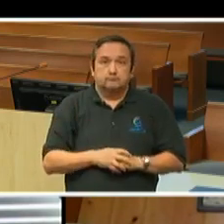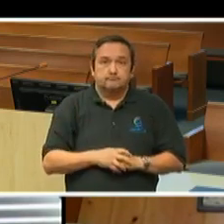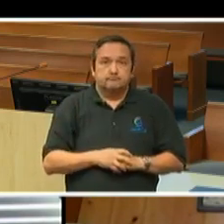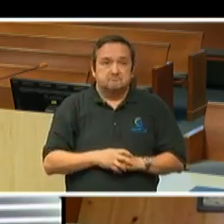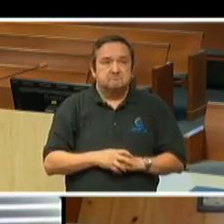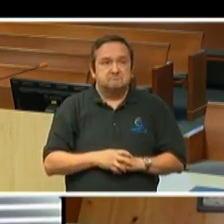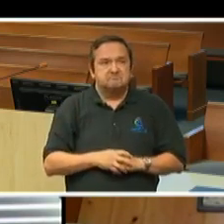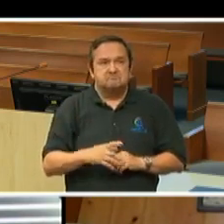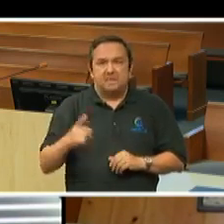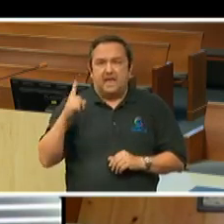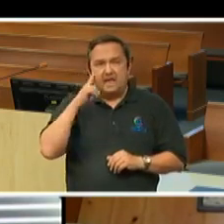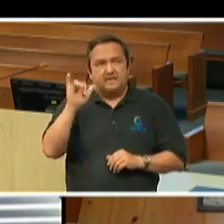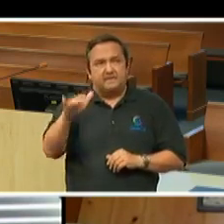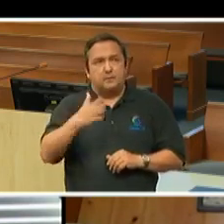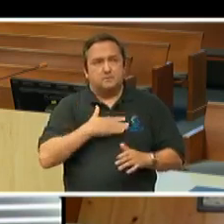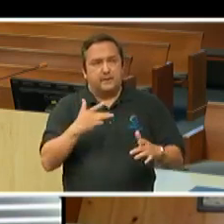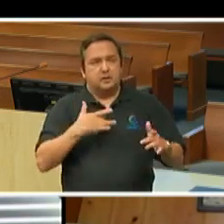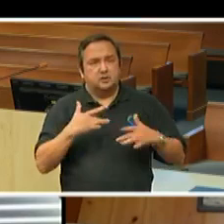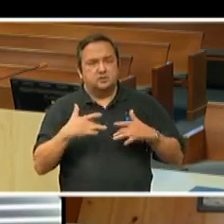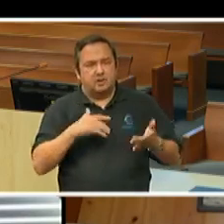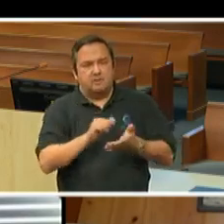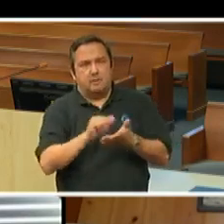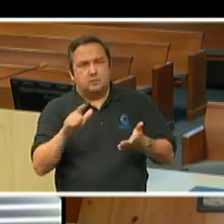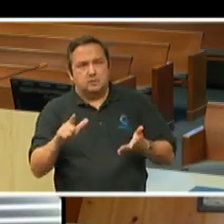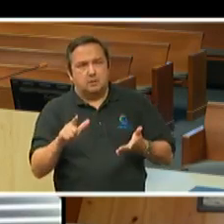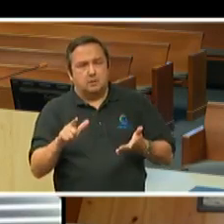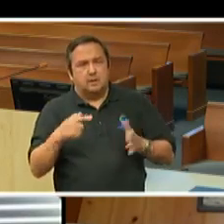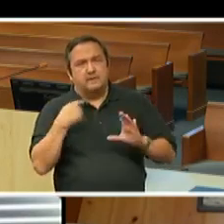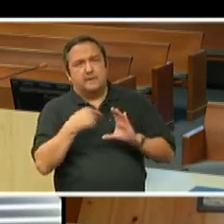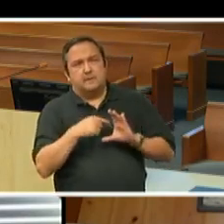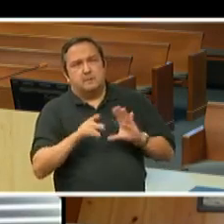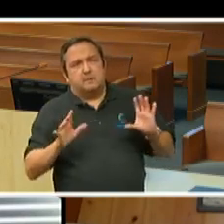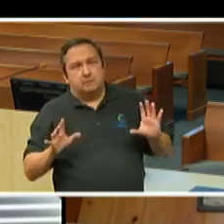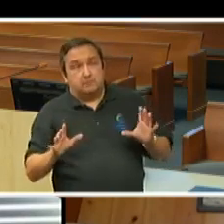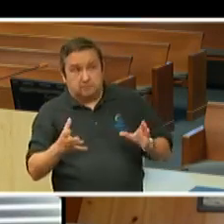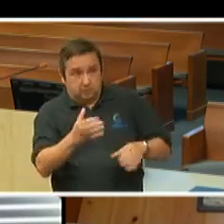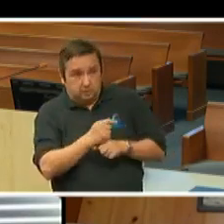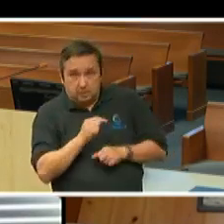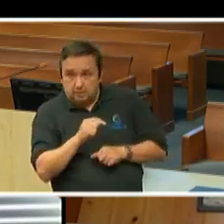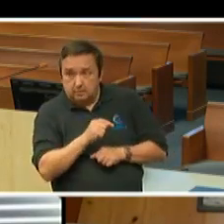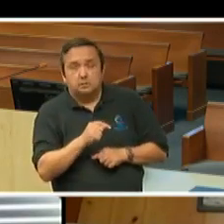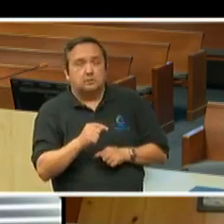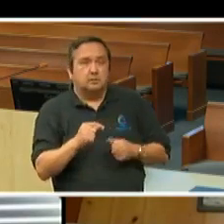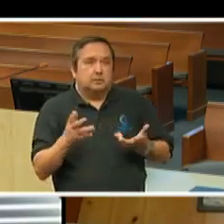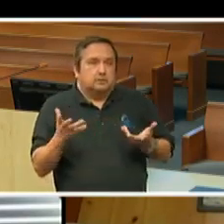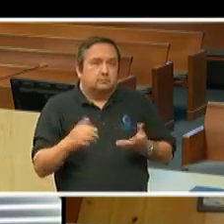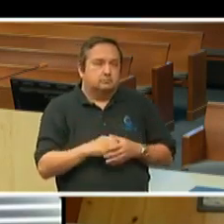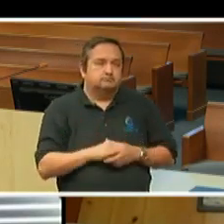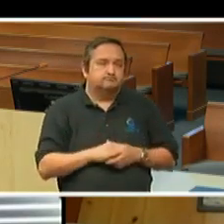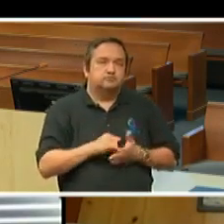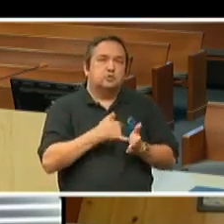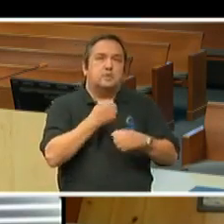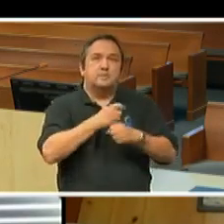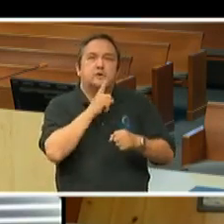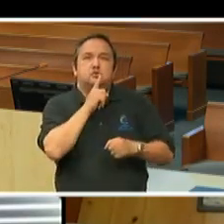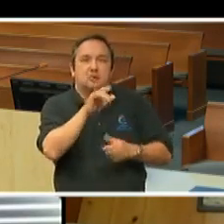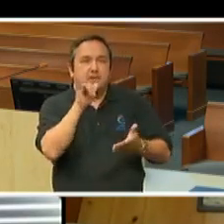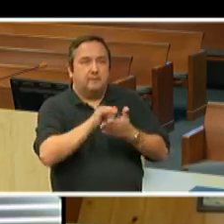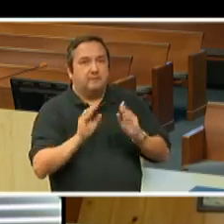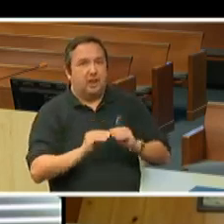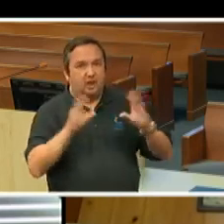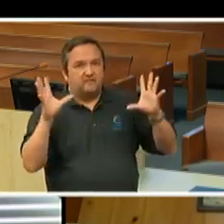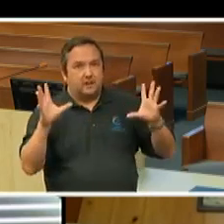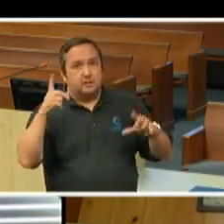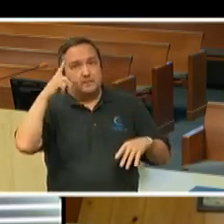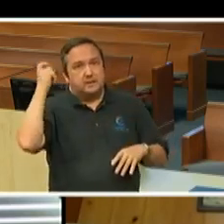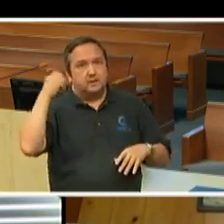I think that was my concern. Okay. I think in my email, so I don't know if you guys saw that. So I just wanted to make sure that got clarified